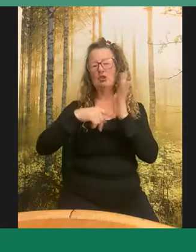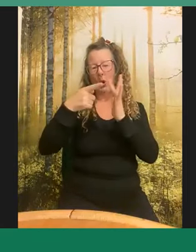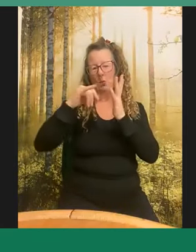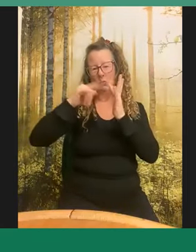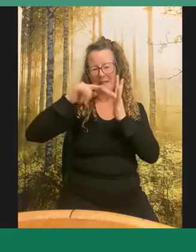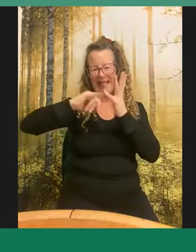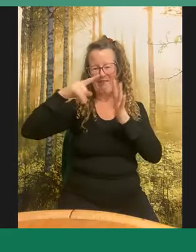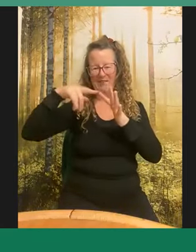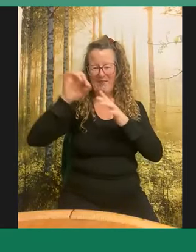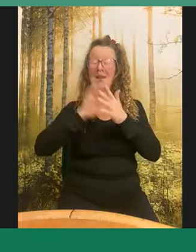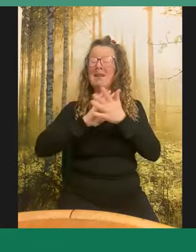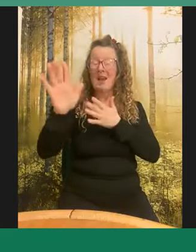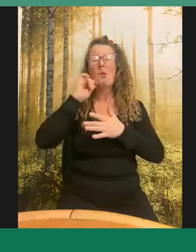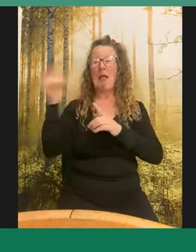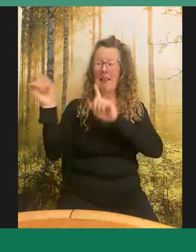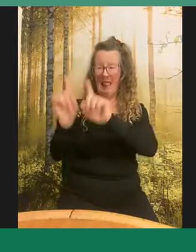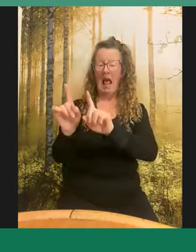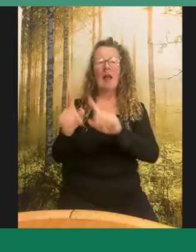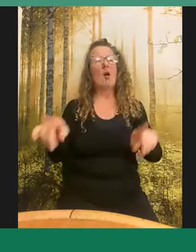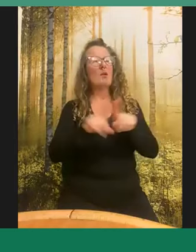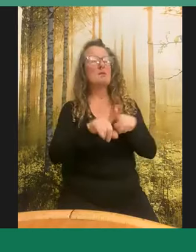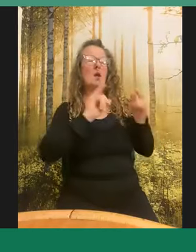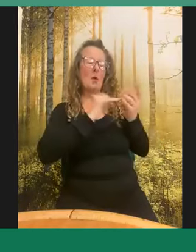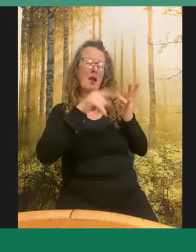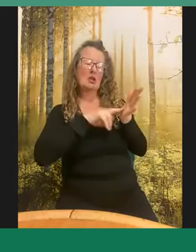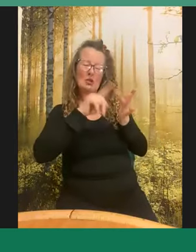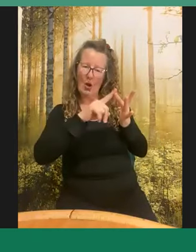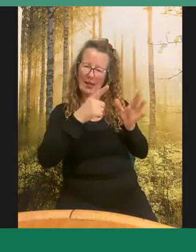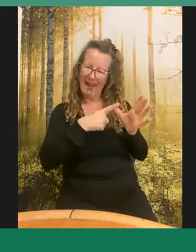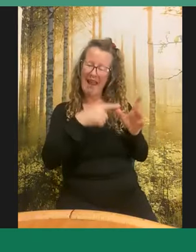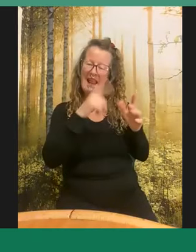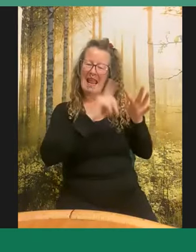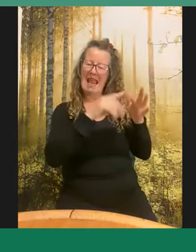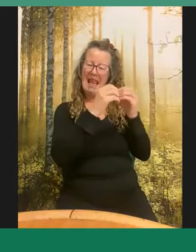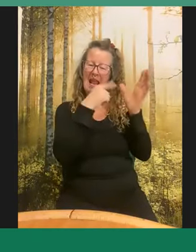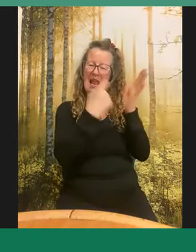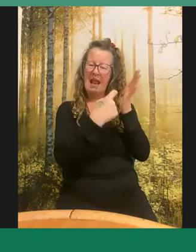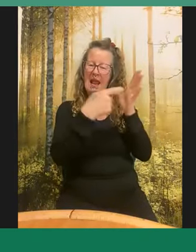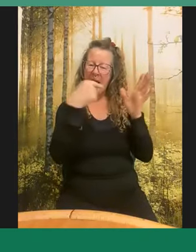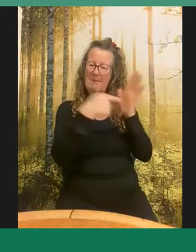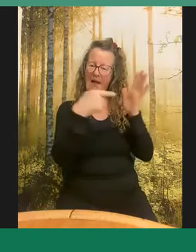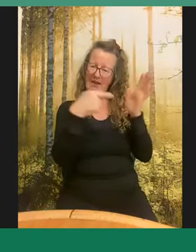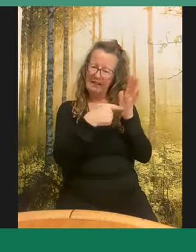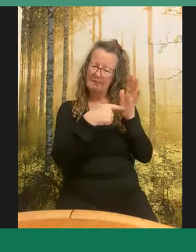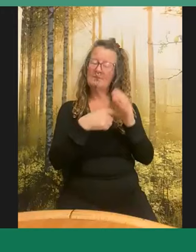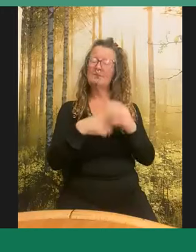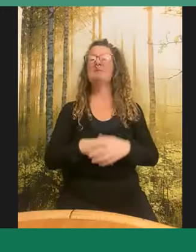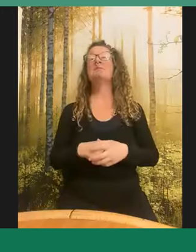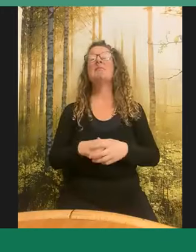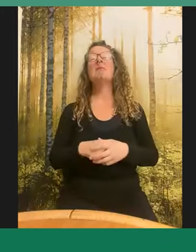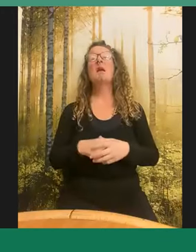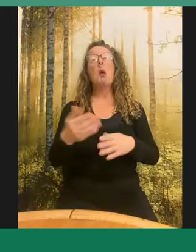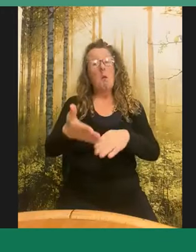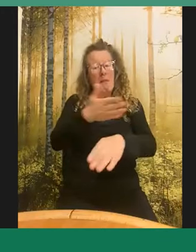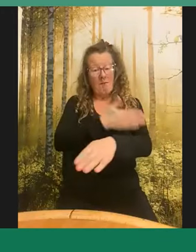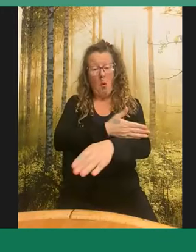will introduce shortly in more detail. But before I hand over to the team, I would like to very quickly run through some virtual housekeeping. For those of you who are dialing in